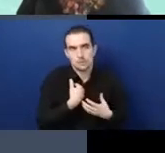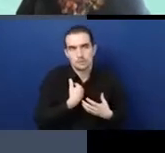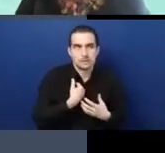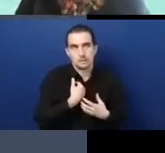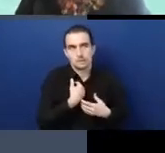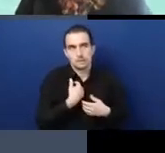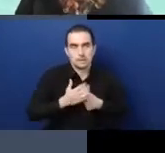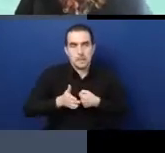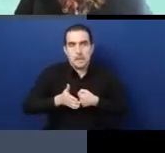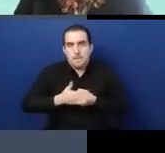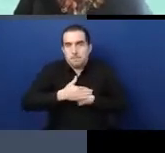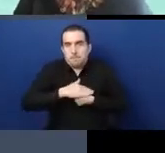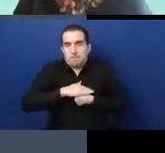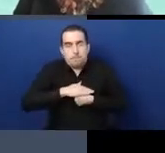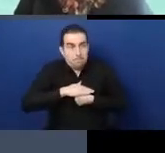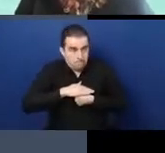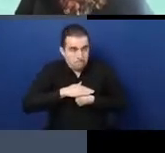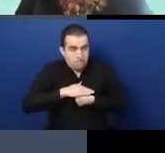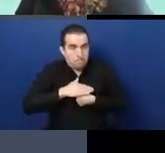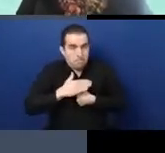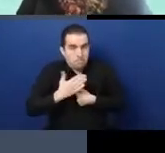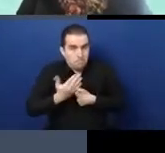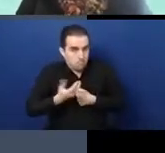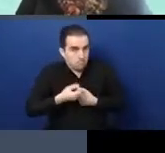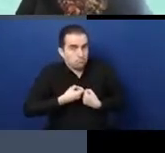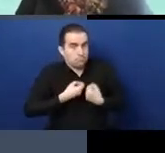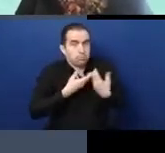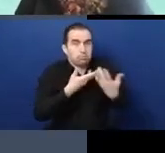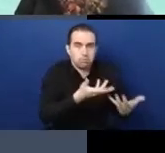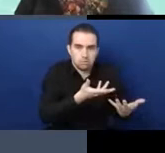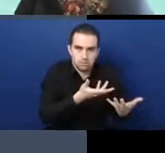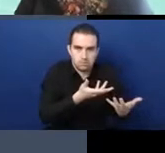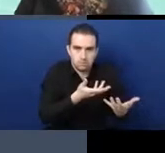thank you very much. So much, Richard. Thank you.